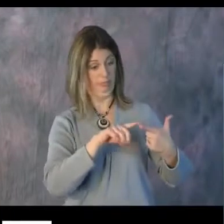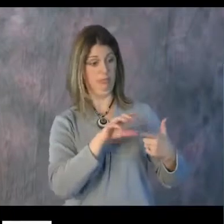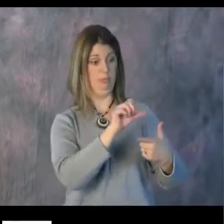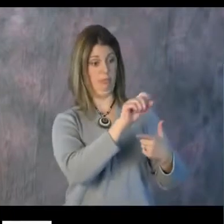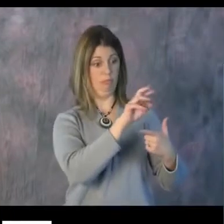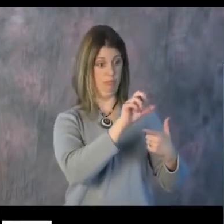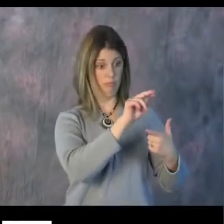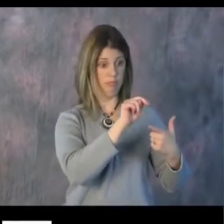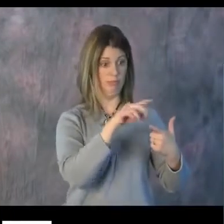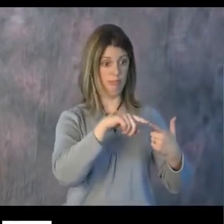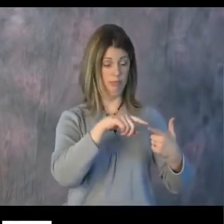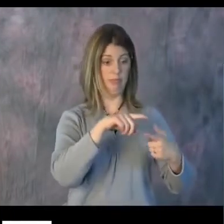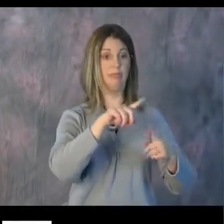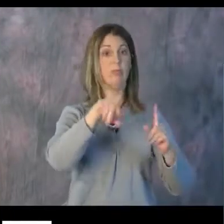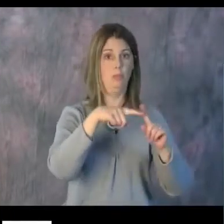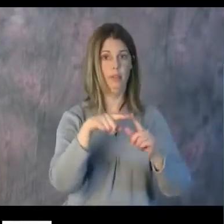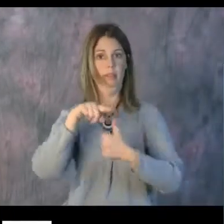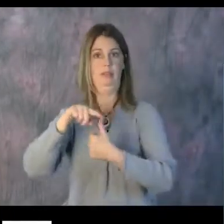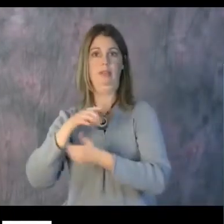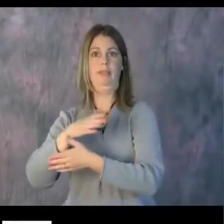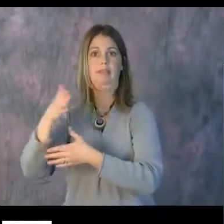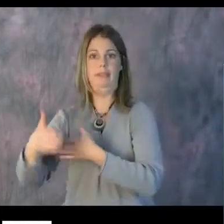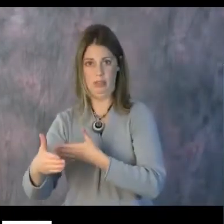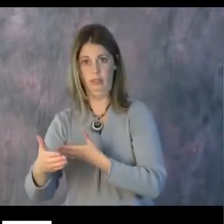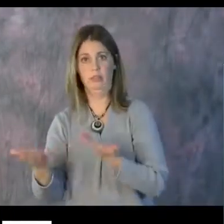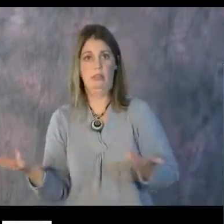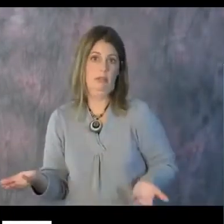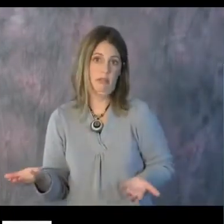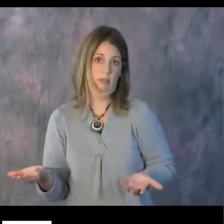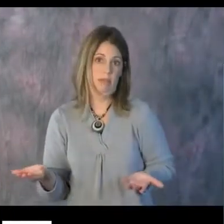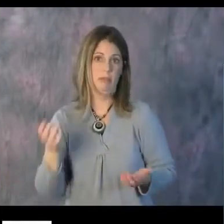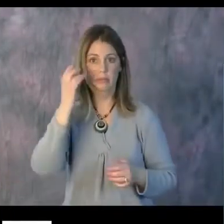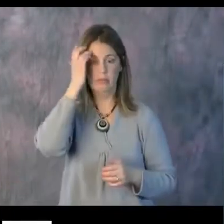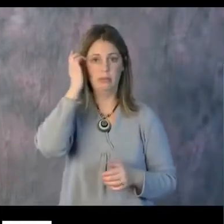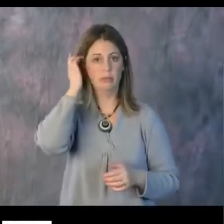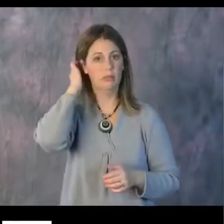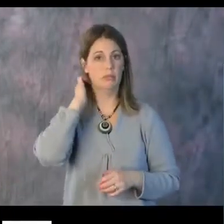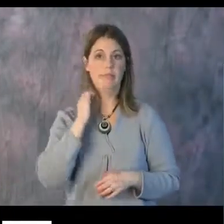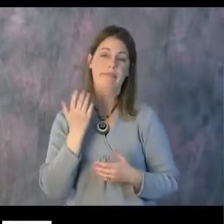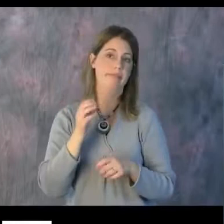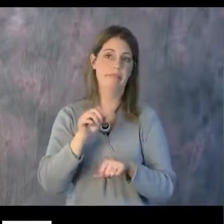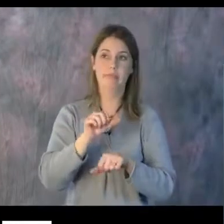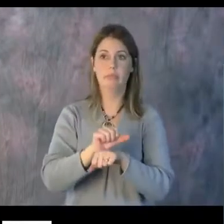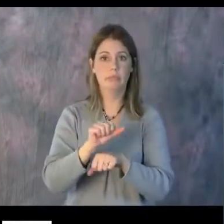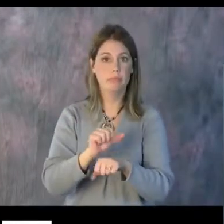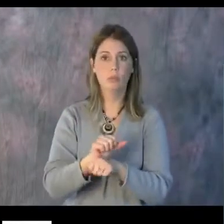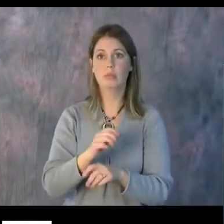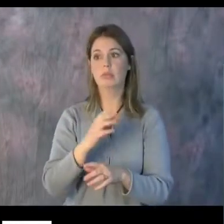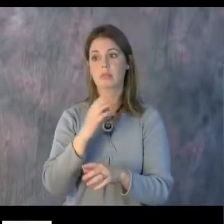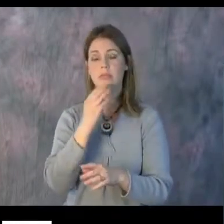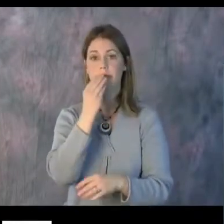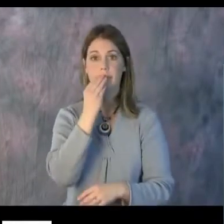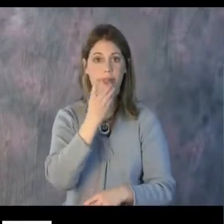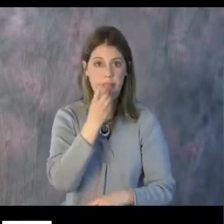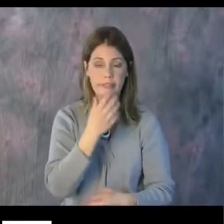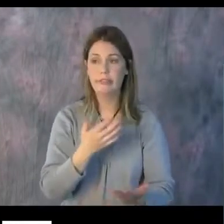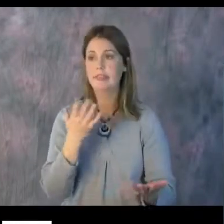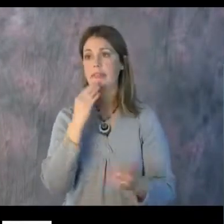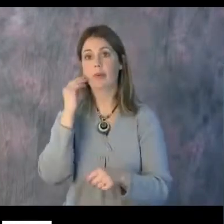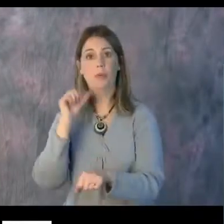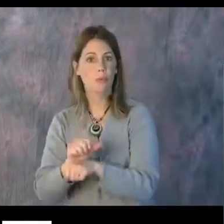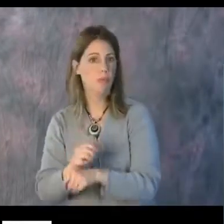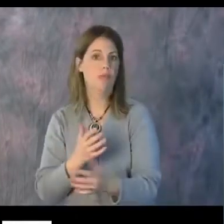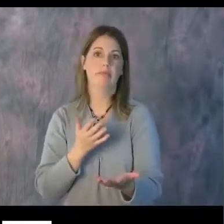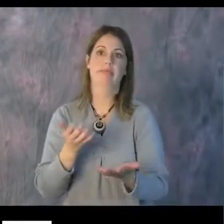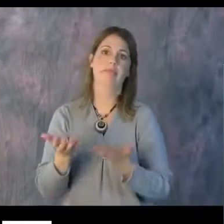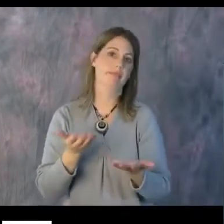responsibility that you can have screen time when whatever it is needs to be done. Once that's finished, you can have screen time, whether it